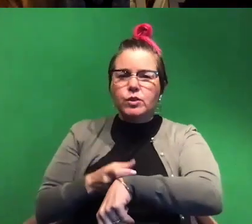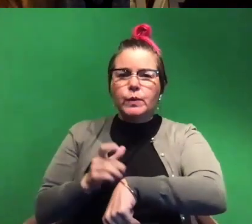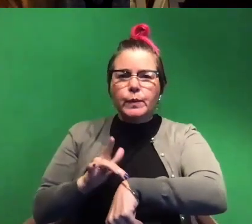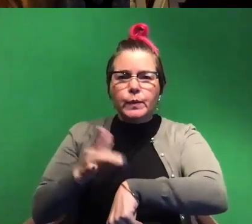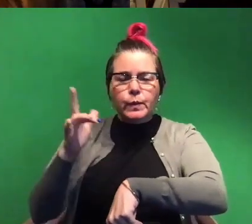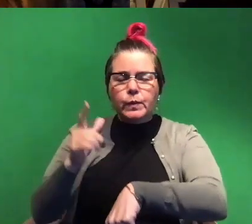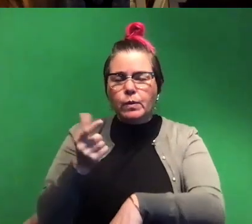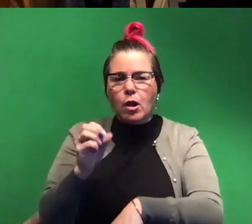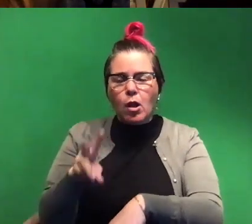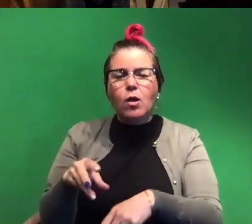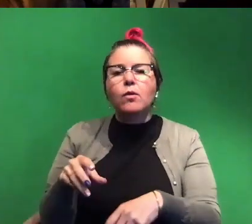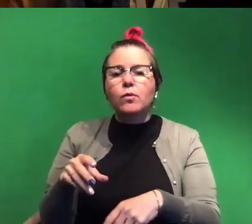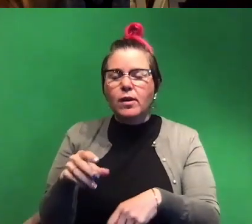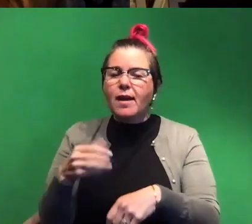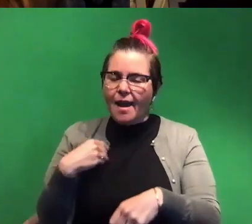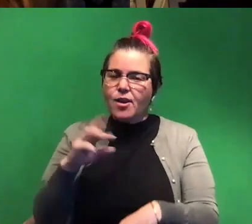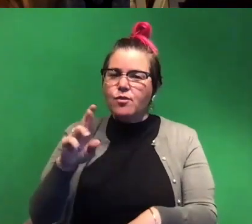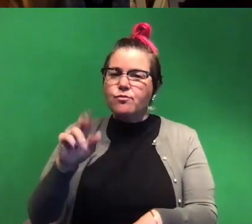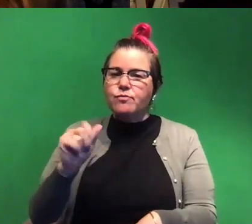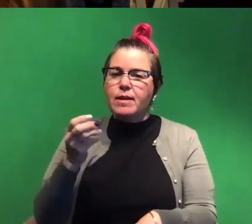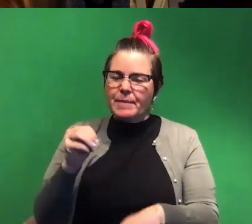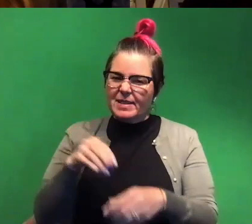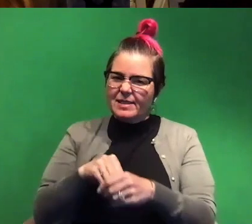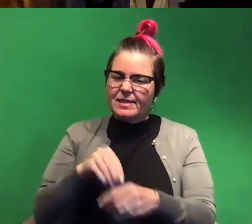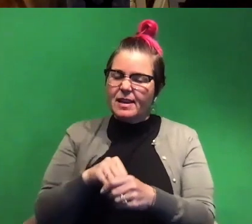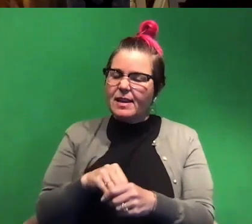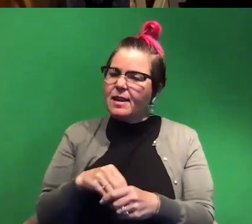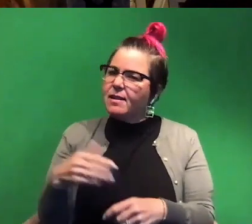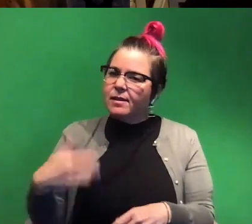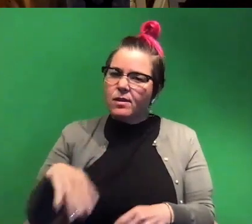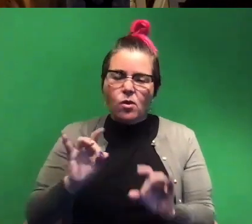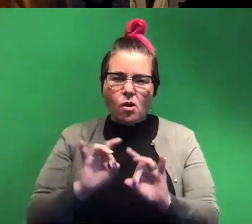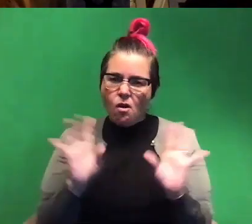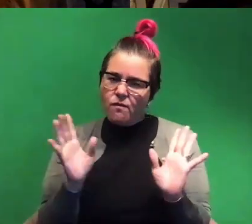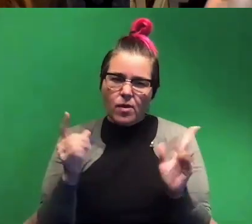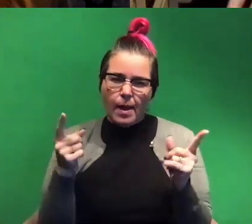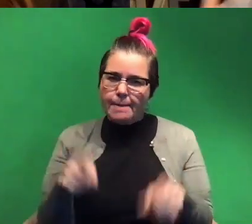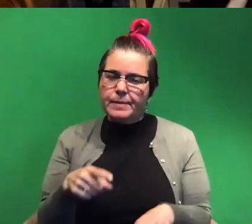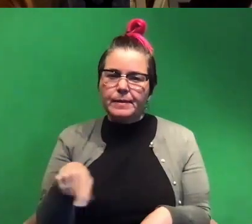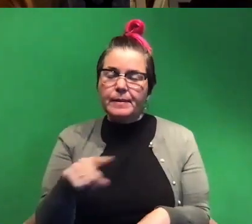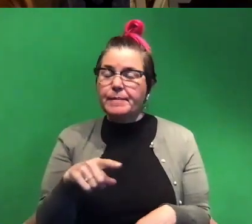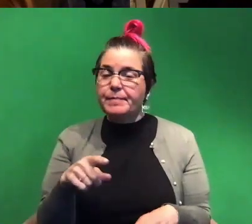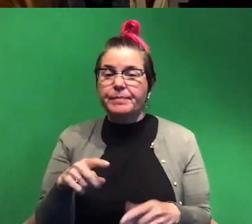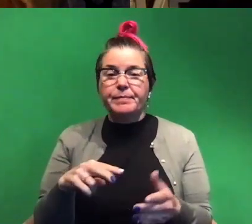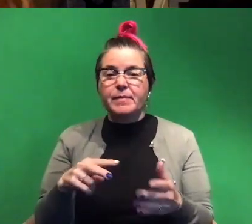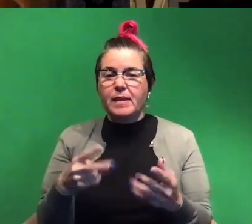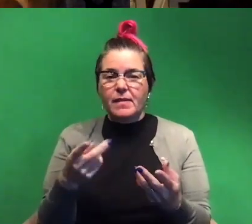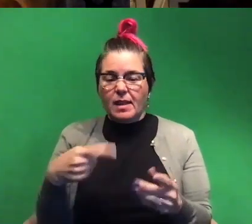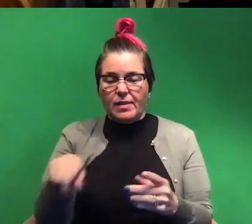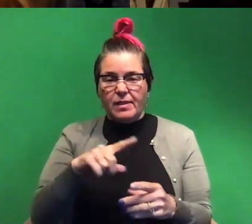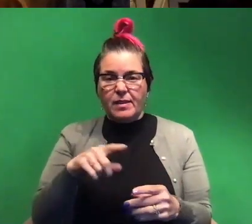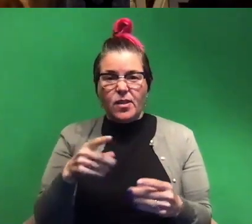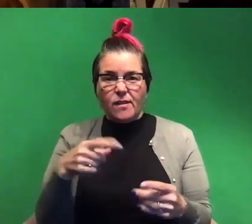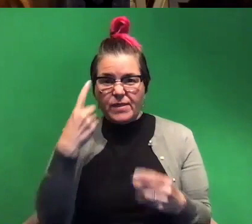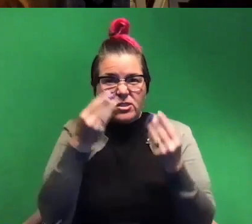dark, and they had radium in them. And wow, what a horrible thing. Basically, it just totally melted their faces,